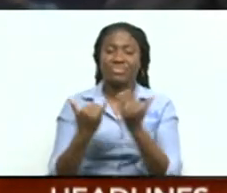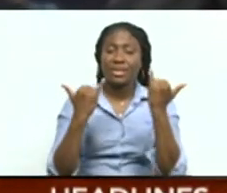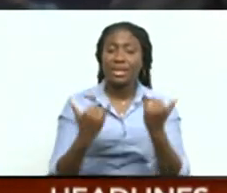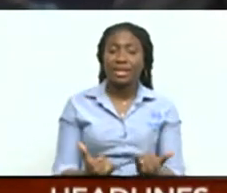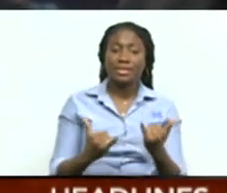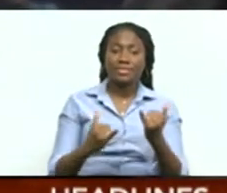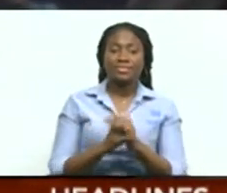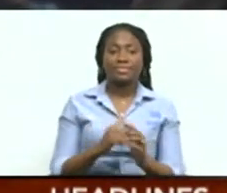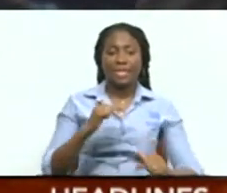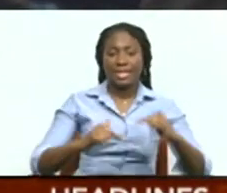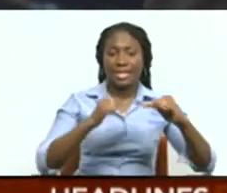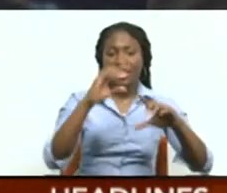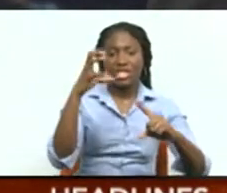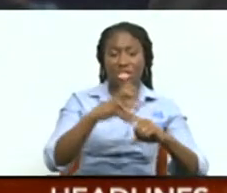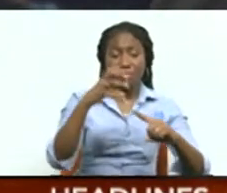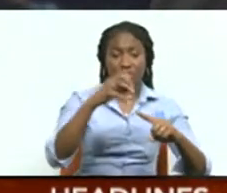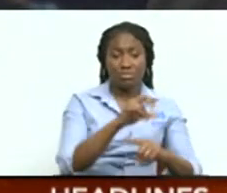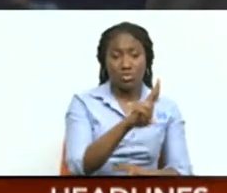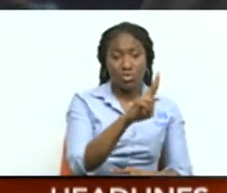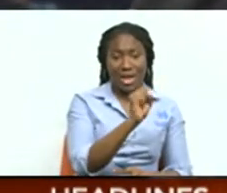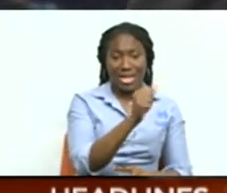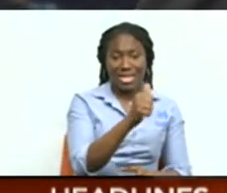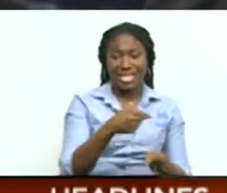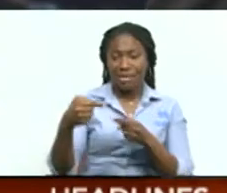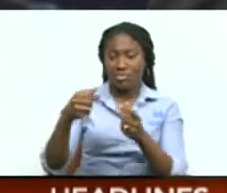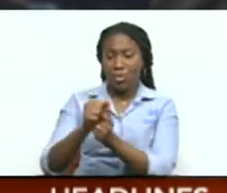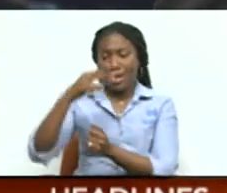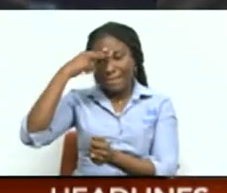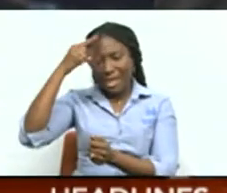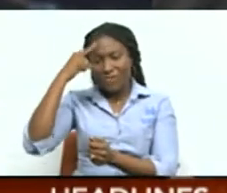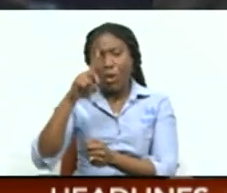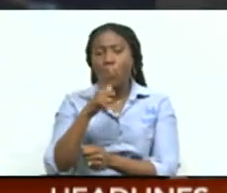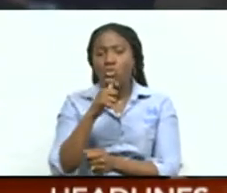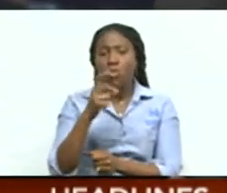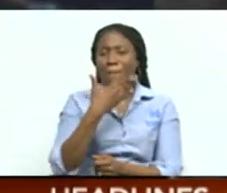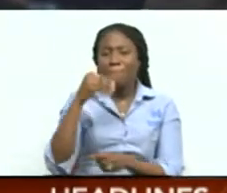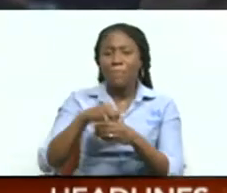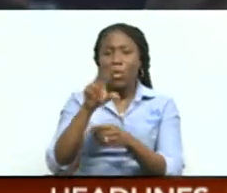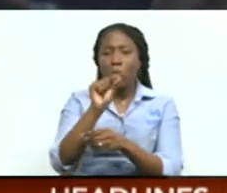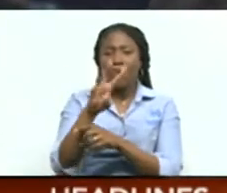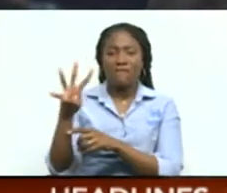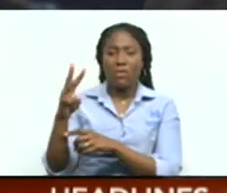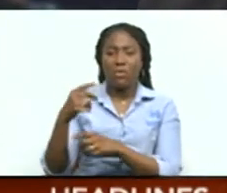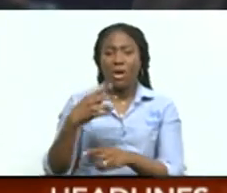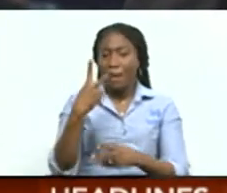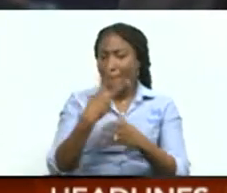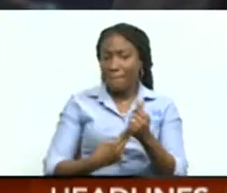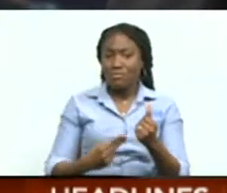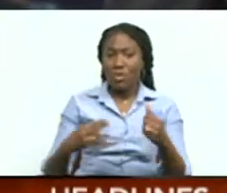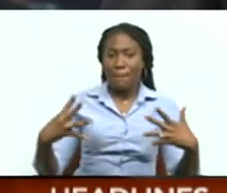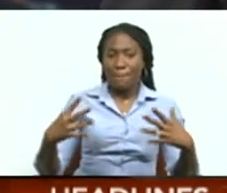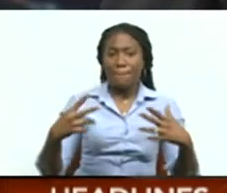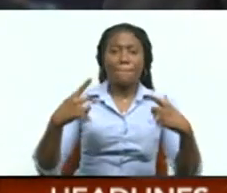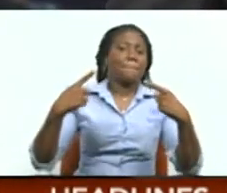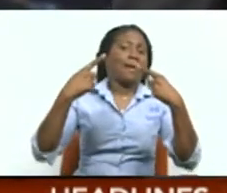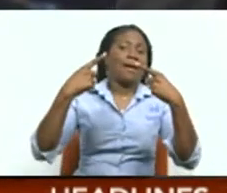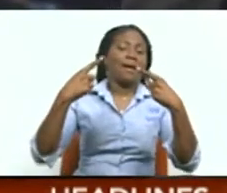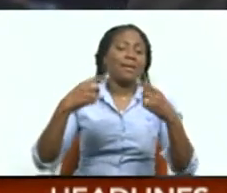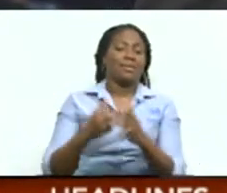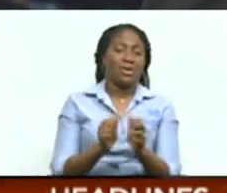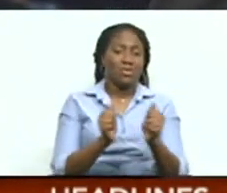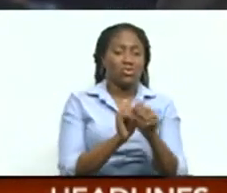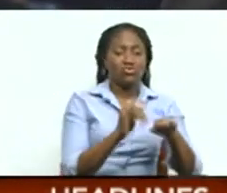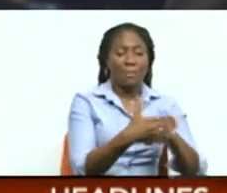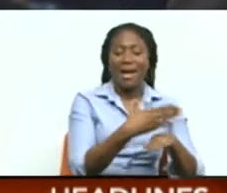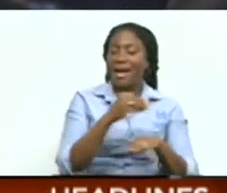League champions, the USA will battle Mexico for the 2024 title after the two teams took care of their semifinal business against Jamaica